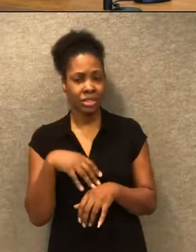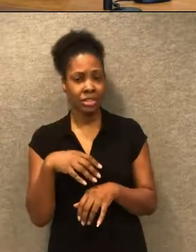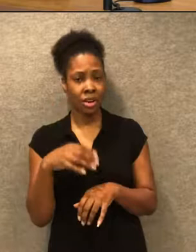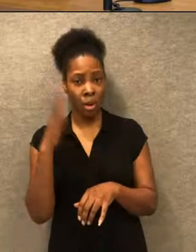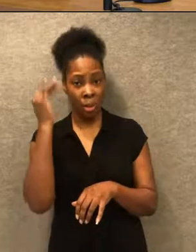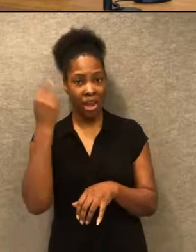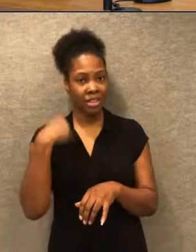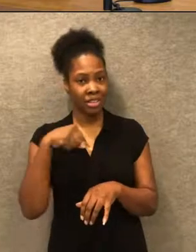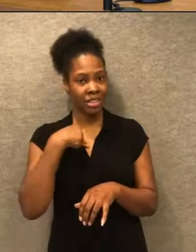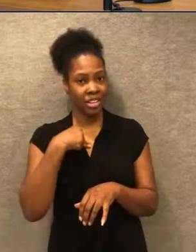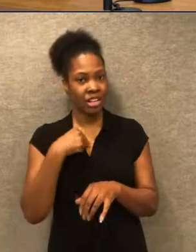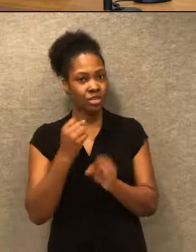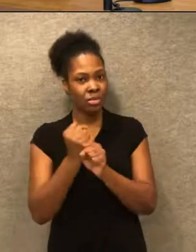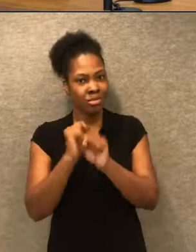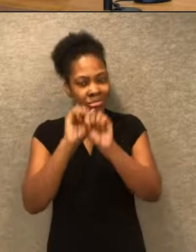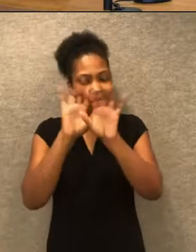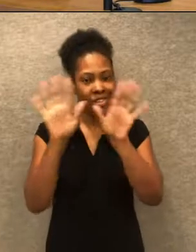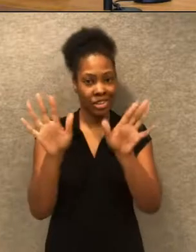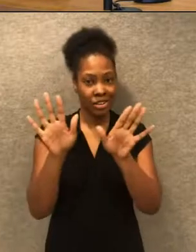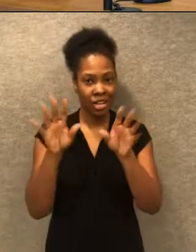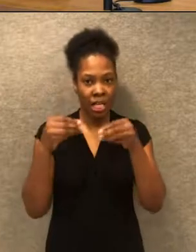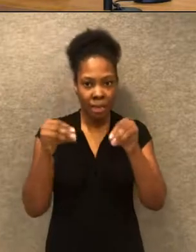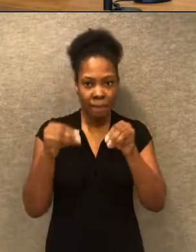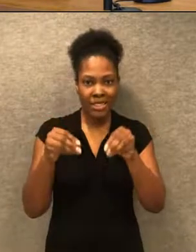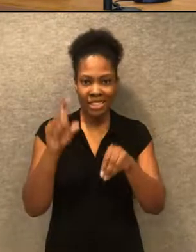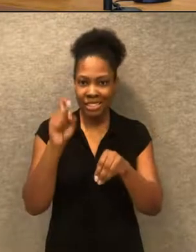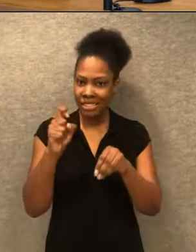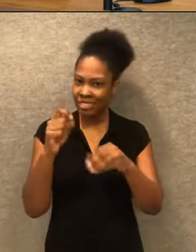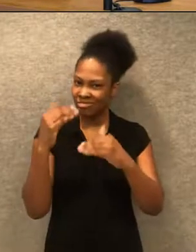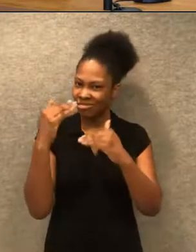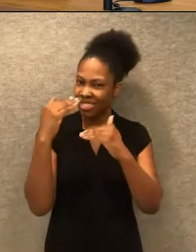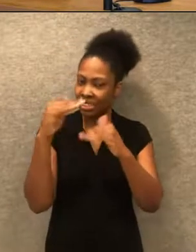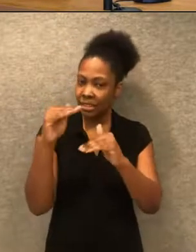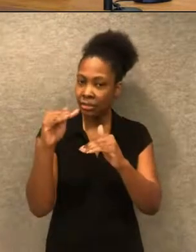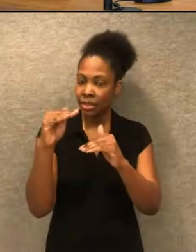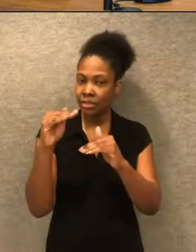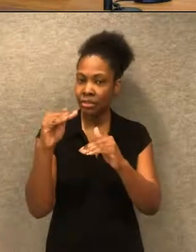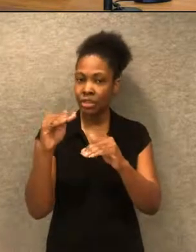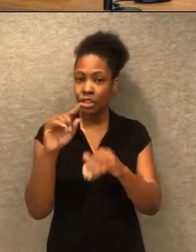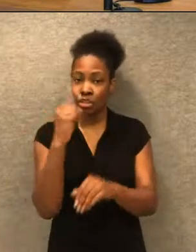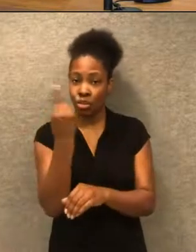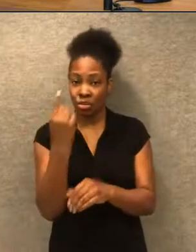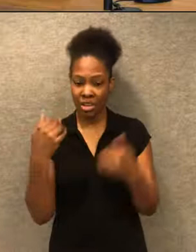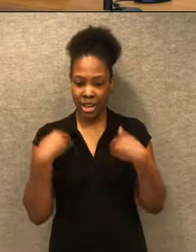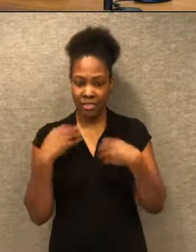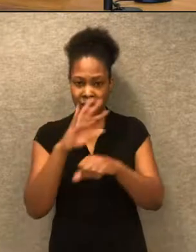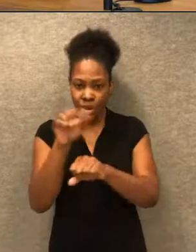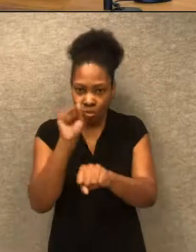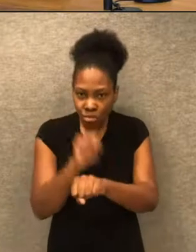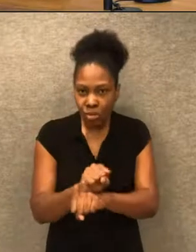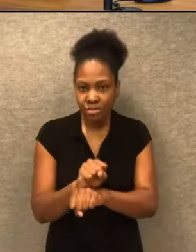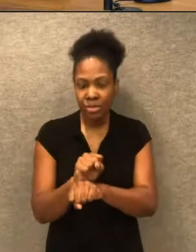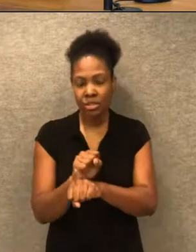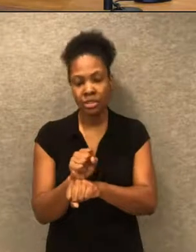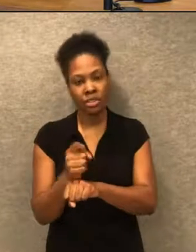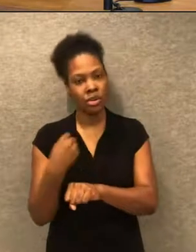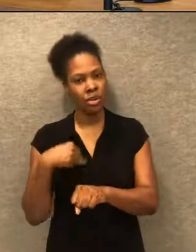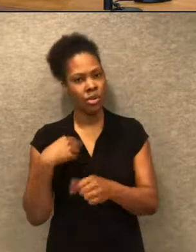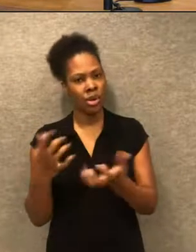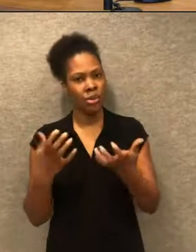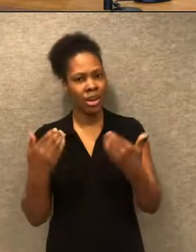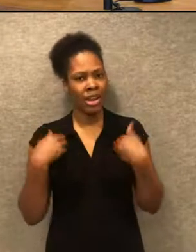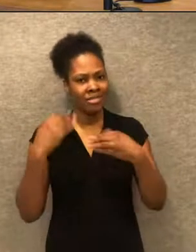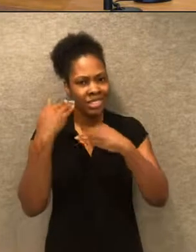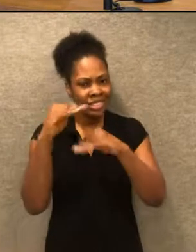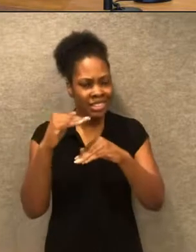that the establishments should be limiting themselves to appointments only. We want to minimize the number of